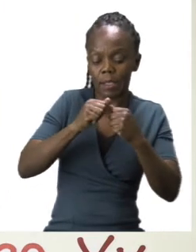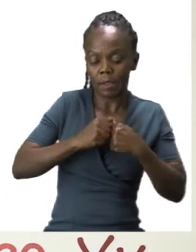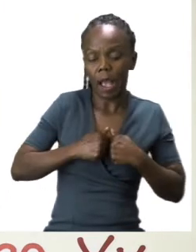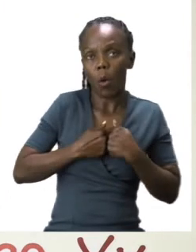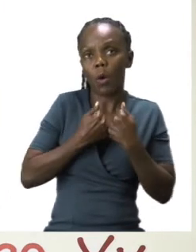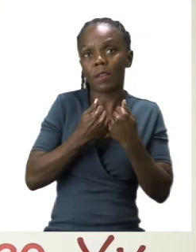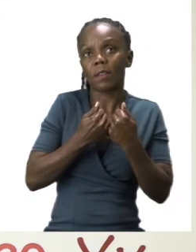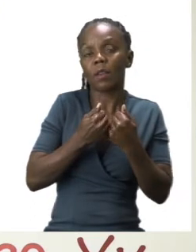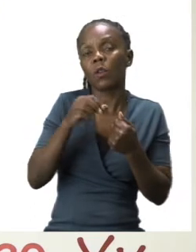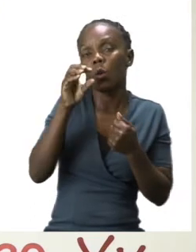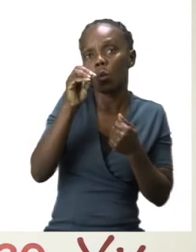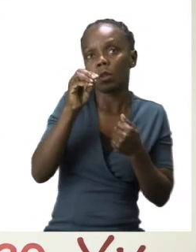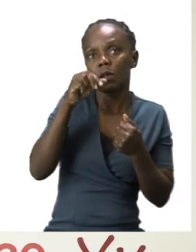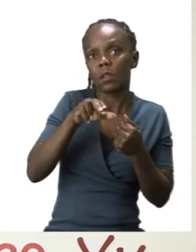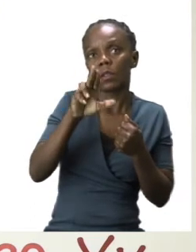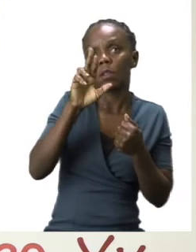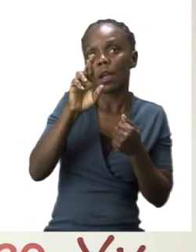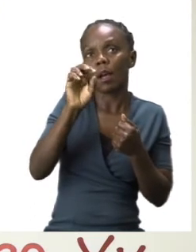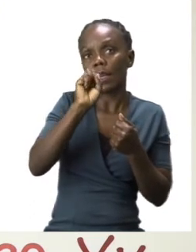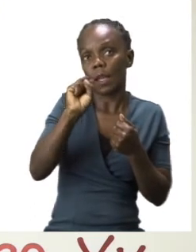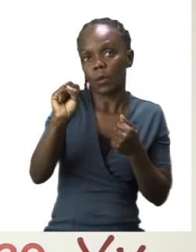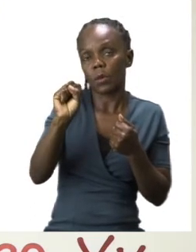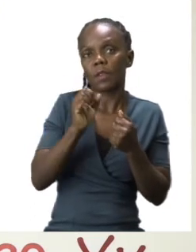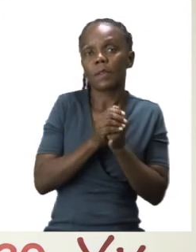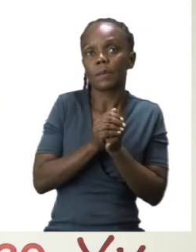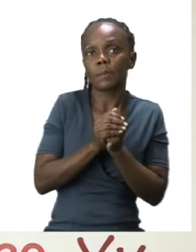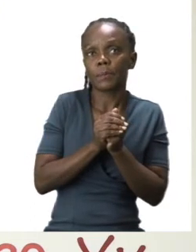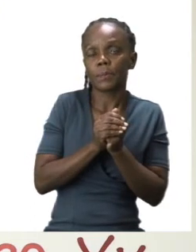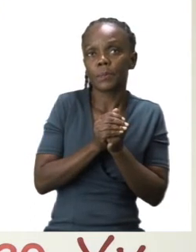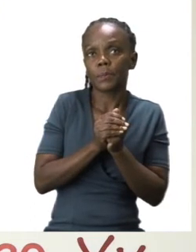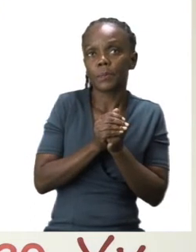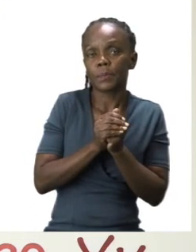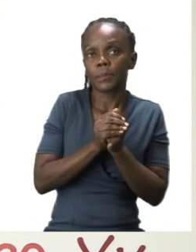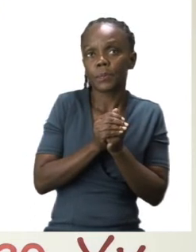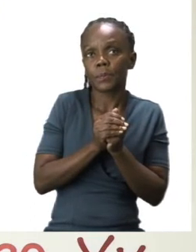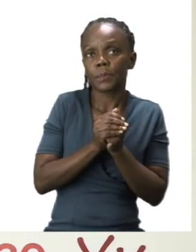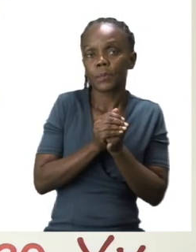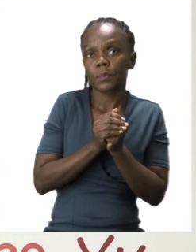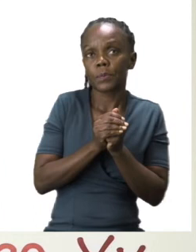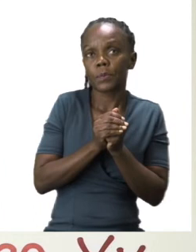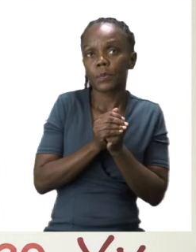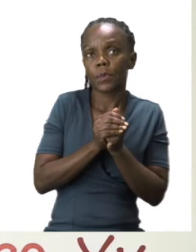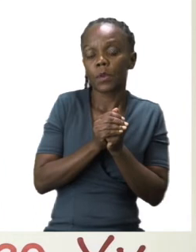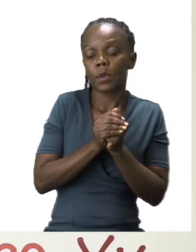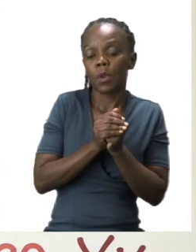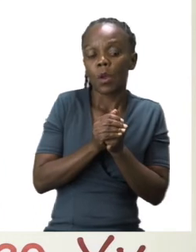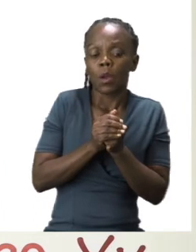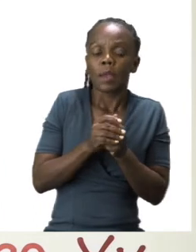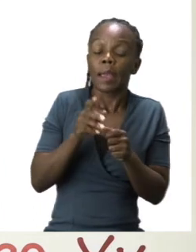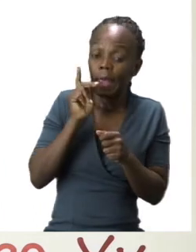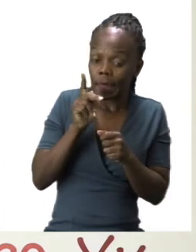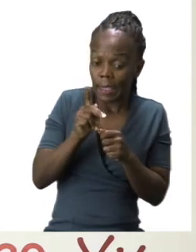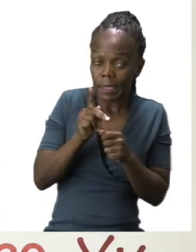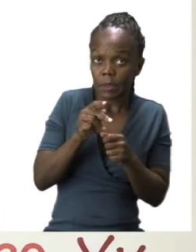ours. Now let's try again. We have when the bicycle belongs to you, your